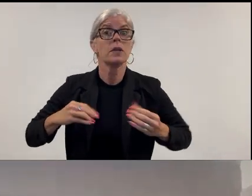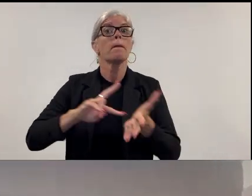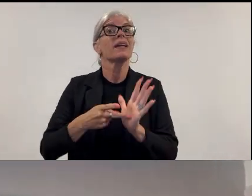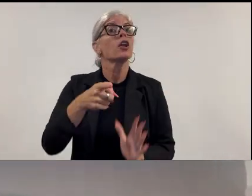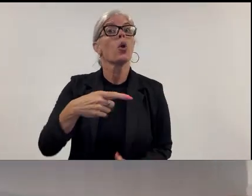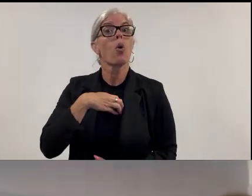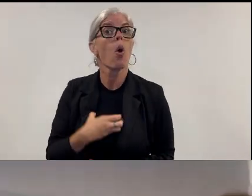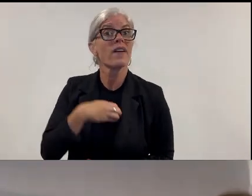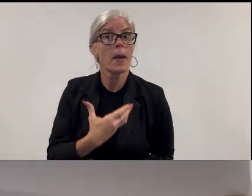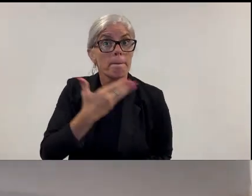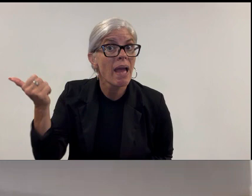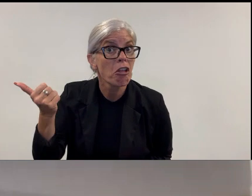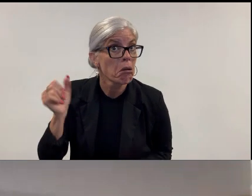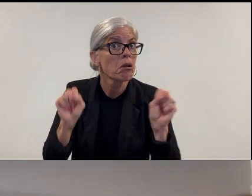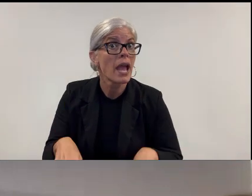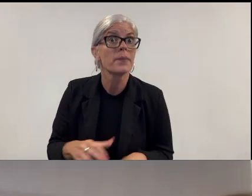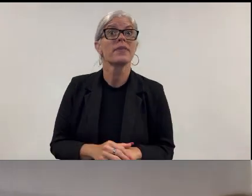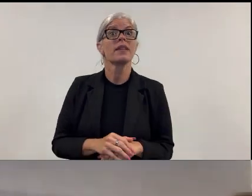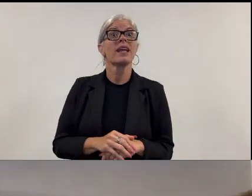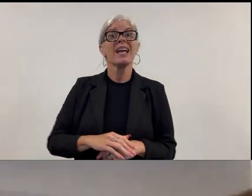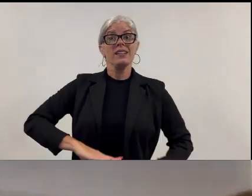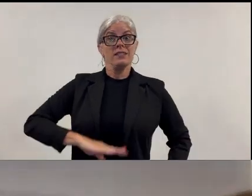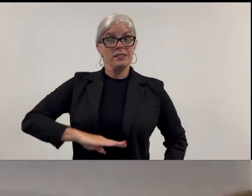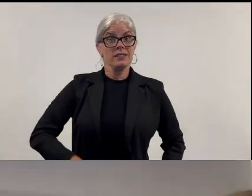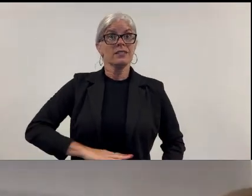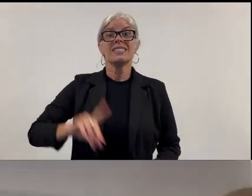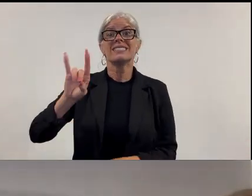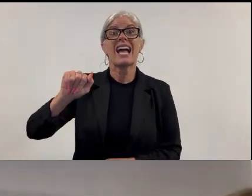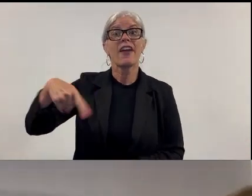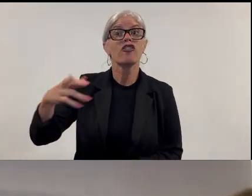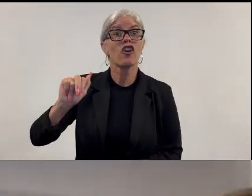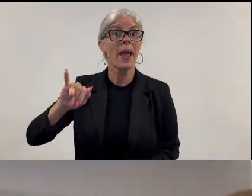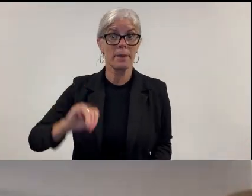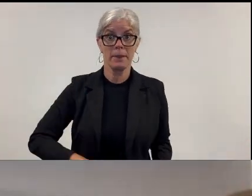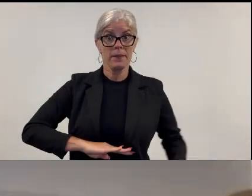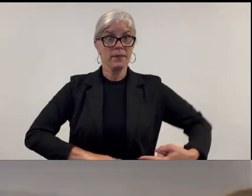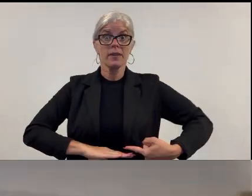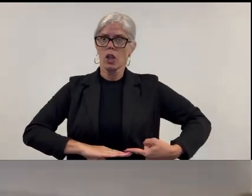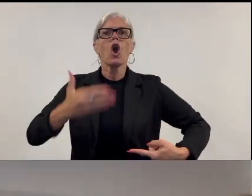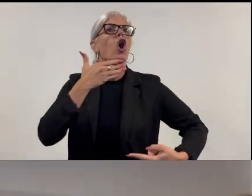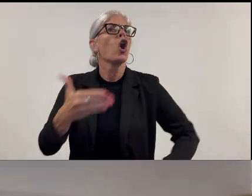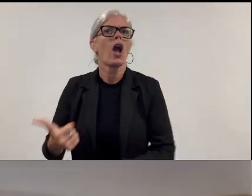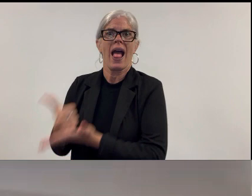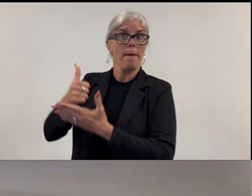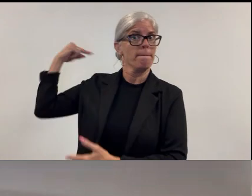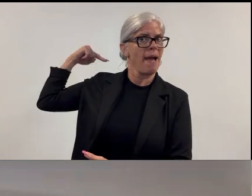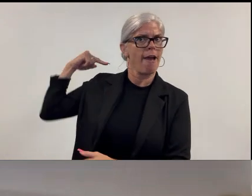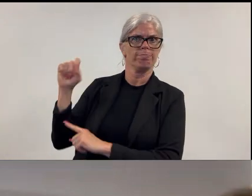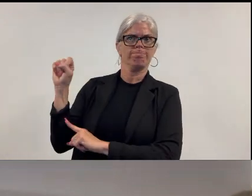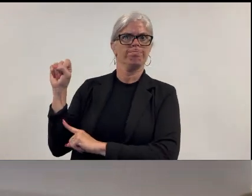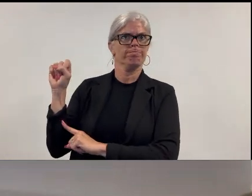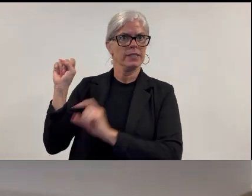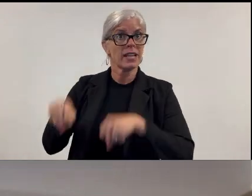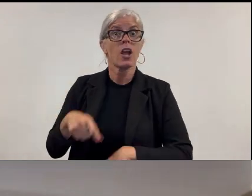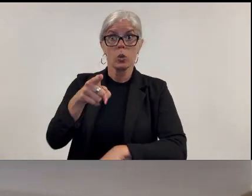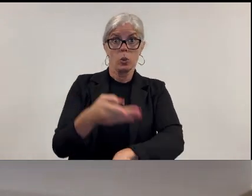the strengthening, you can cough better. The diaphragm is a very good back extensor.